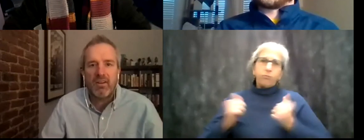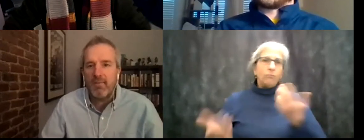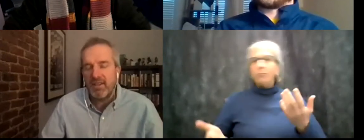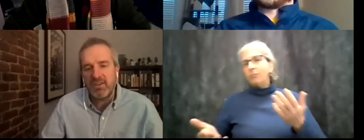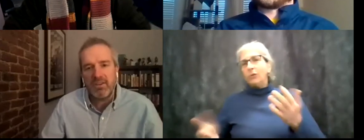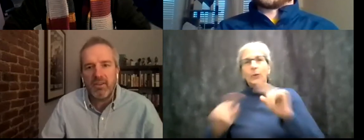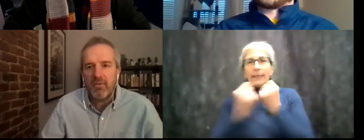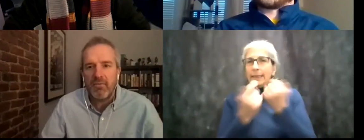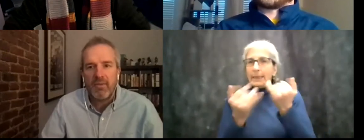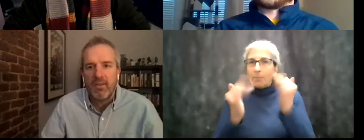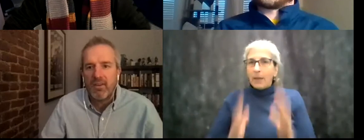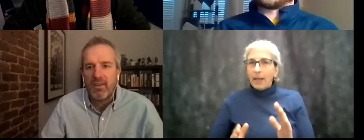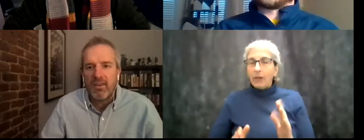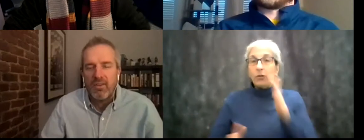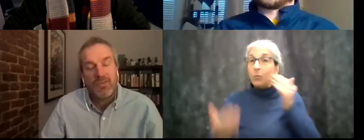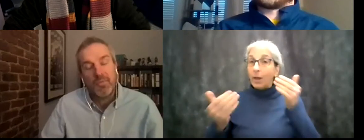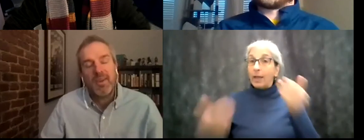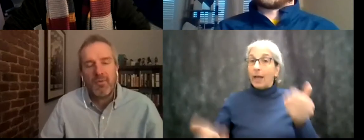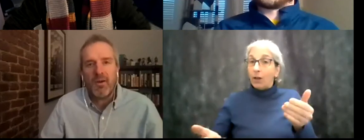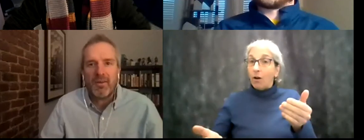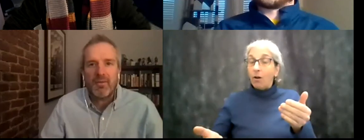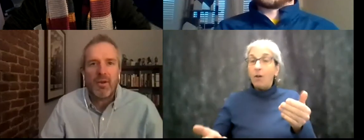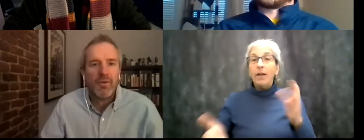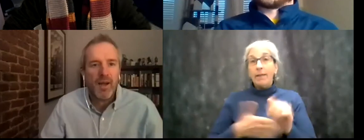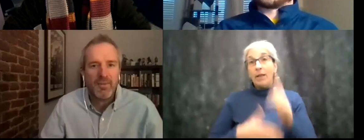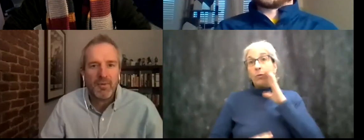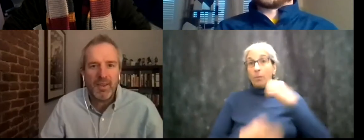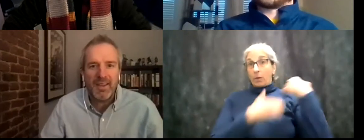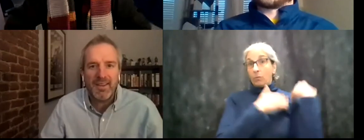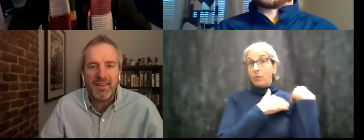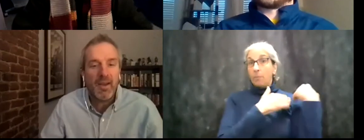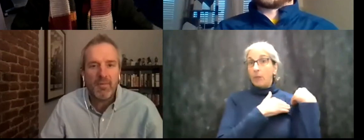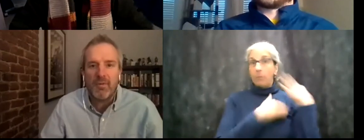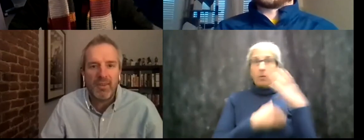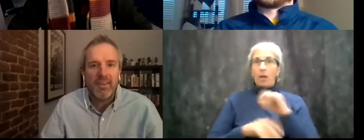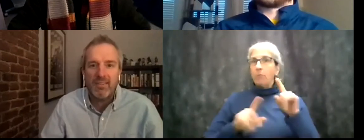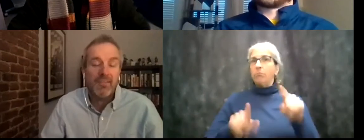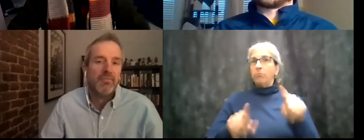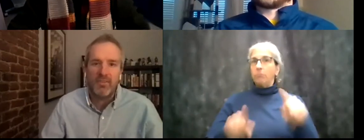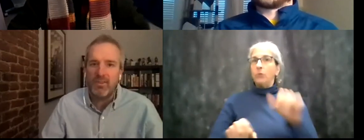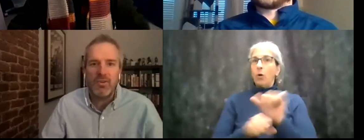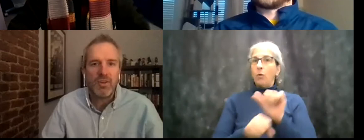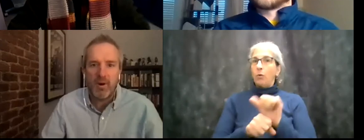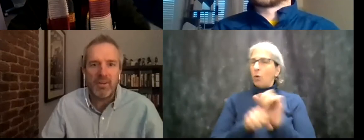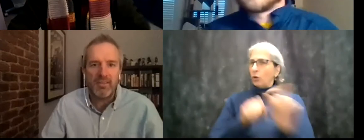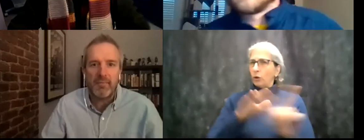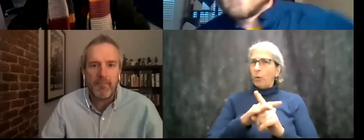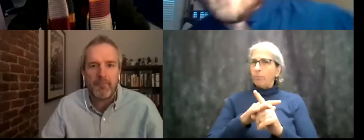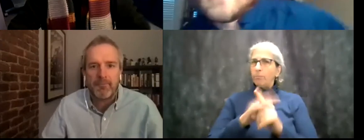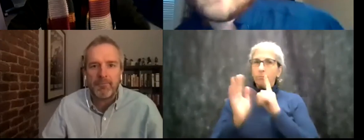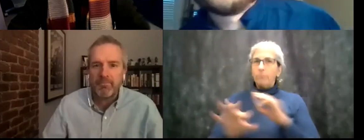along, and that you're, you know, that you'll be responsible and dependable is a huge component